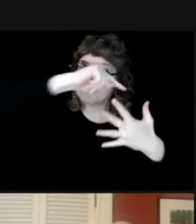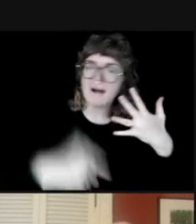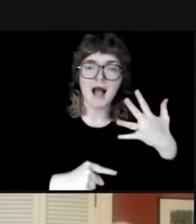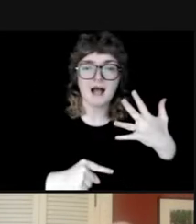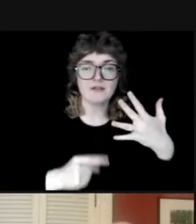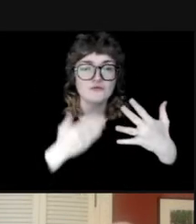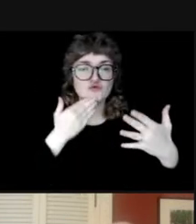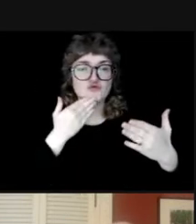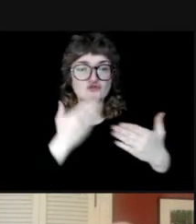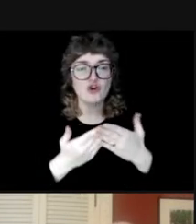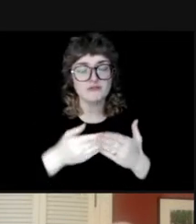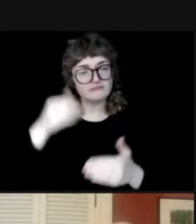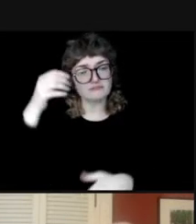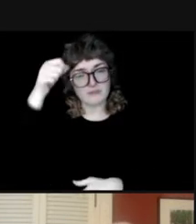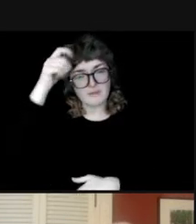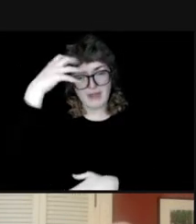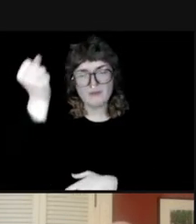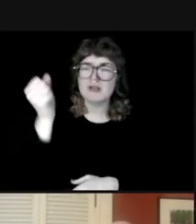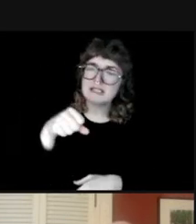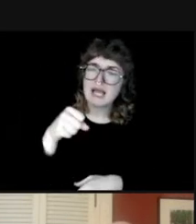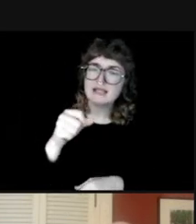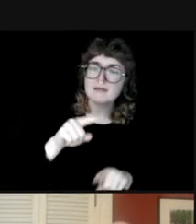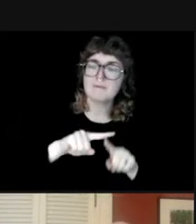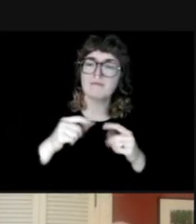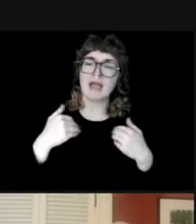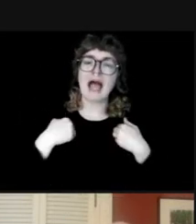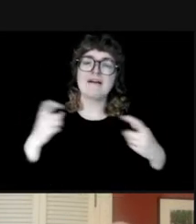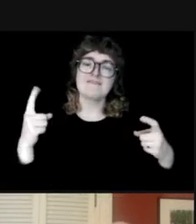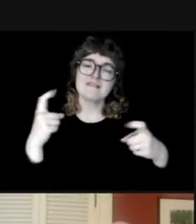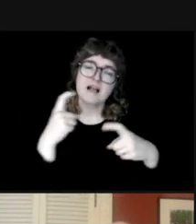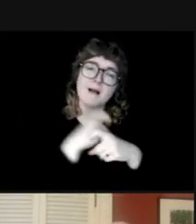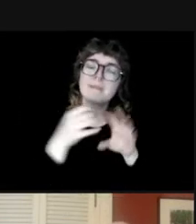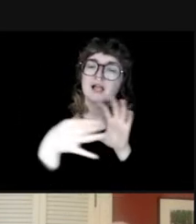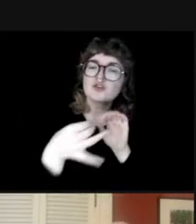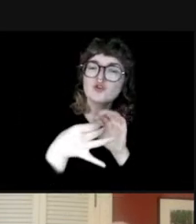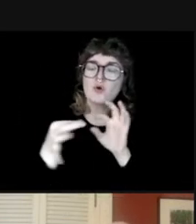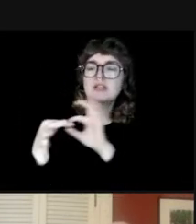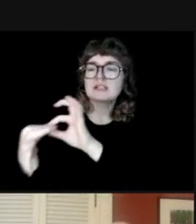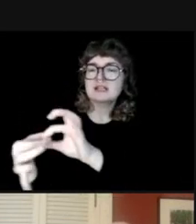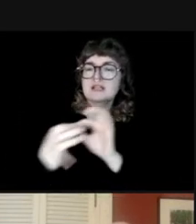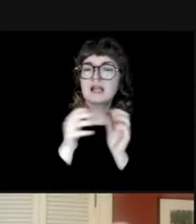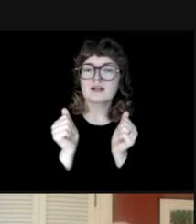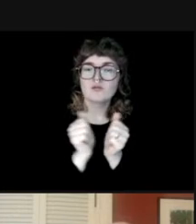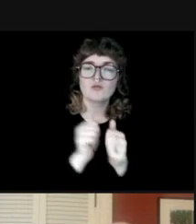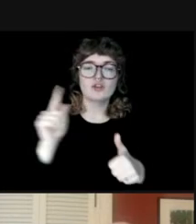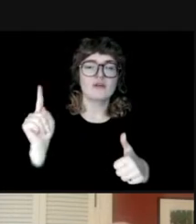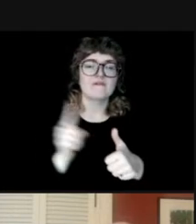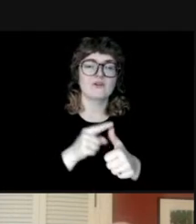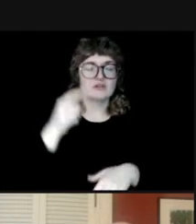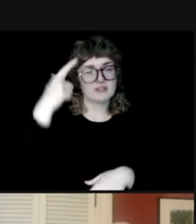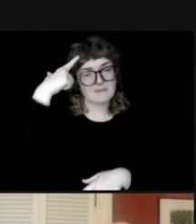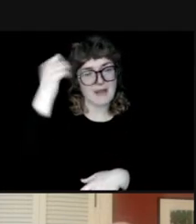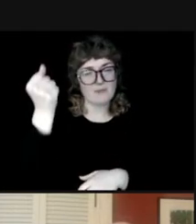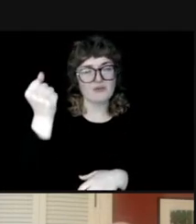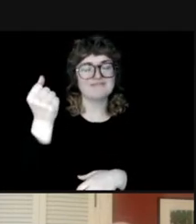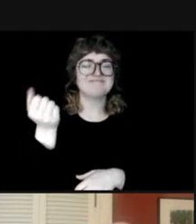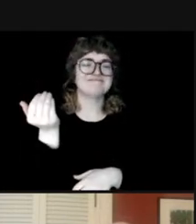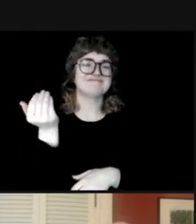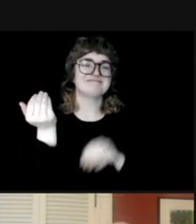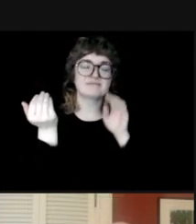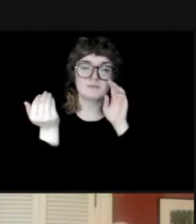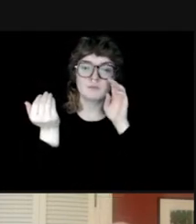memories. Sometimes complex stories that reveal something important about you. We think that you will